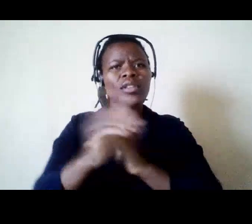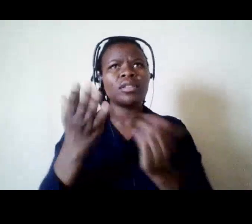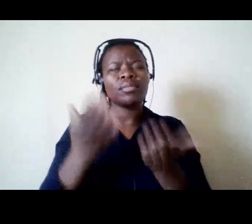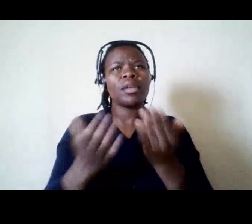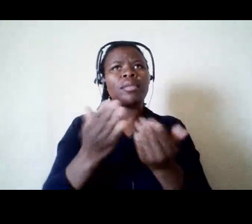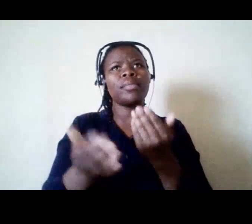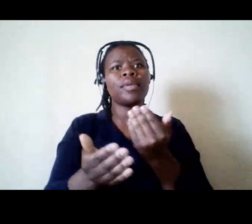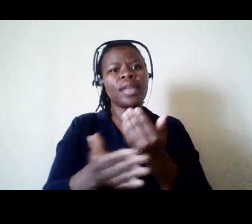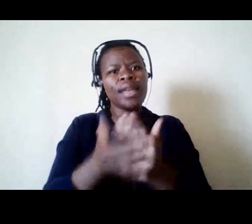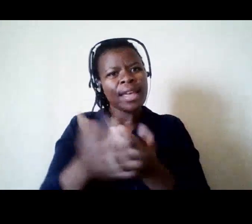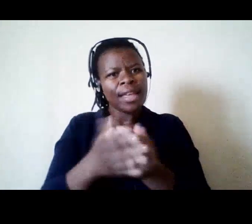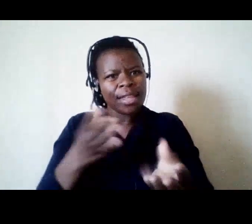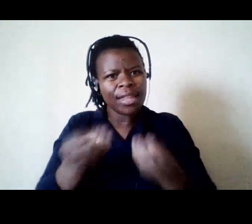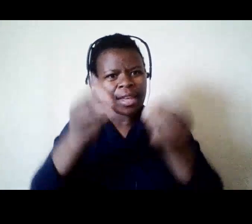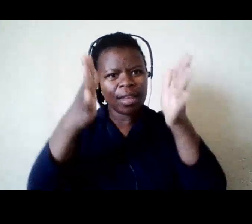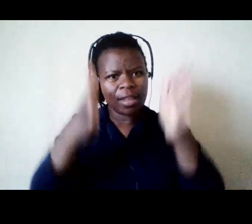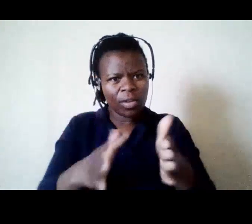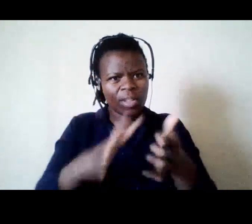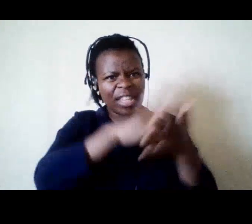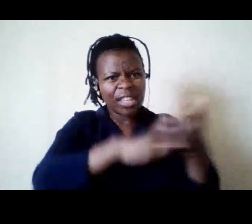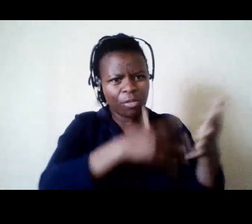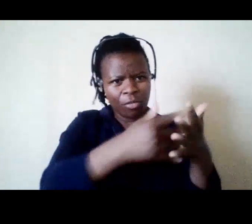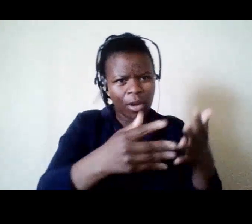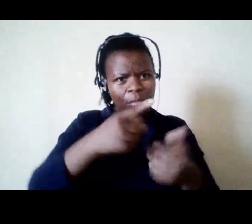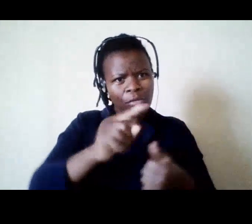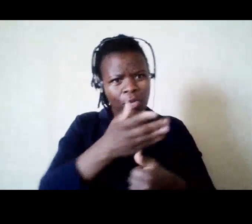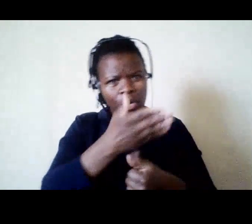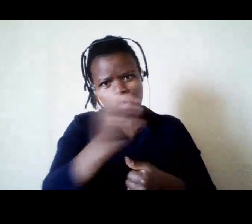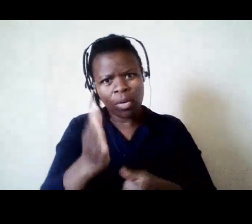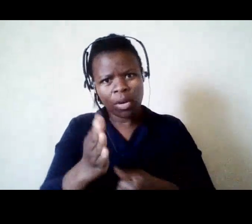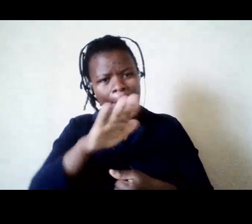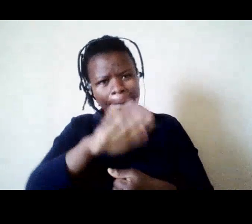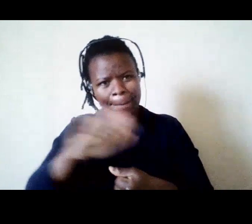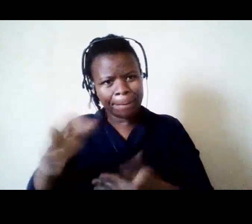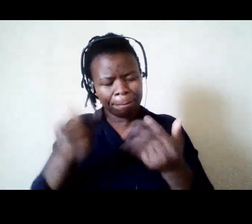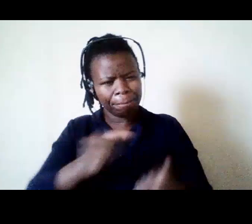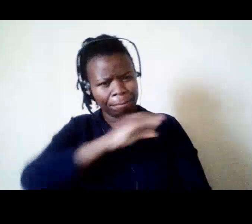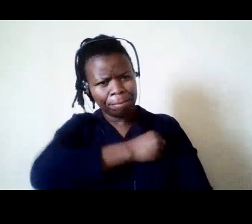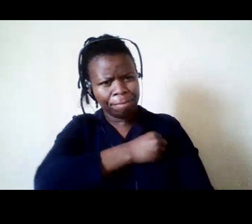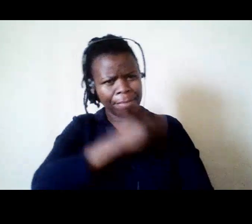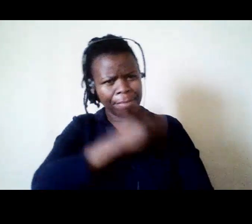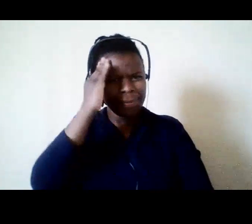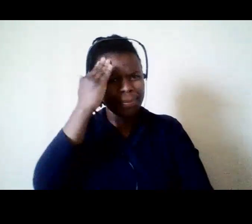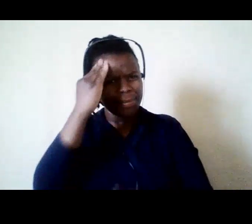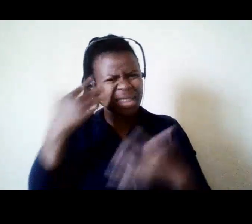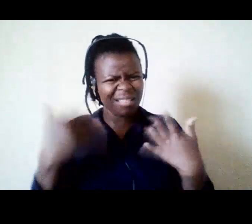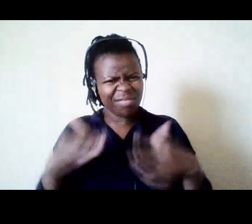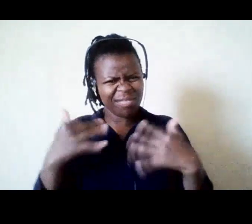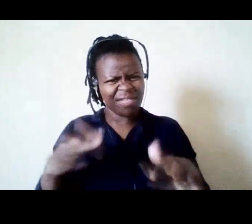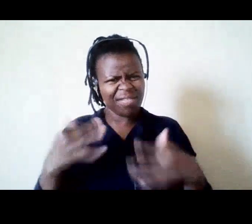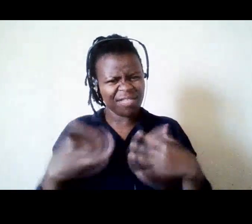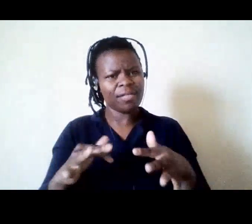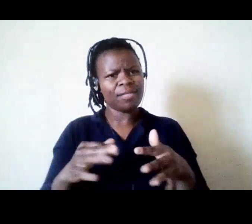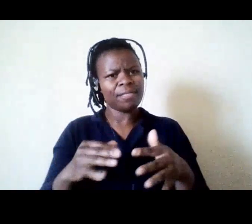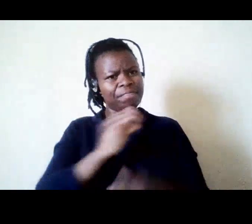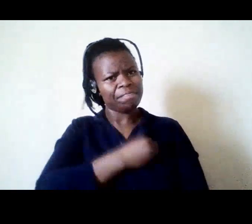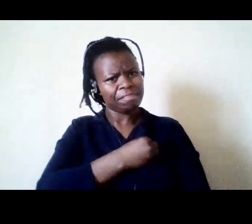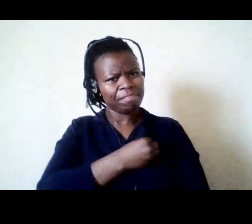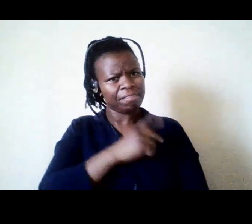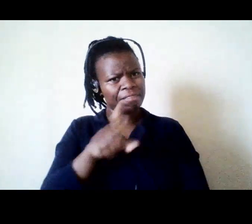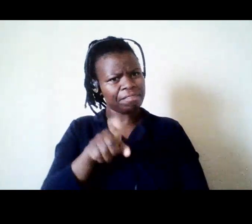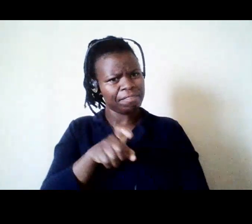dignity and personhood for children with severe to profound intellectual disability? And